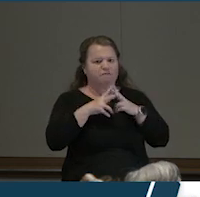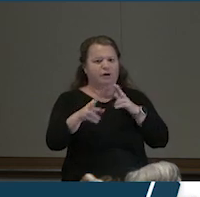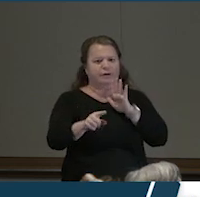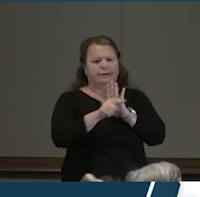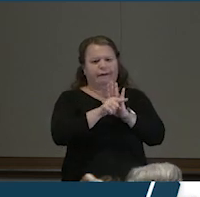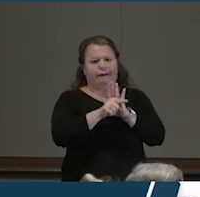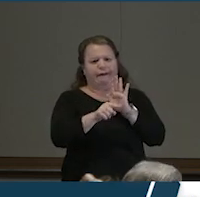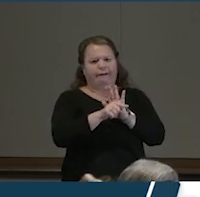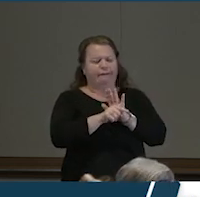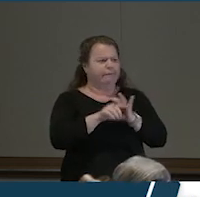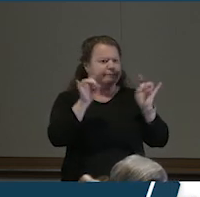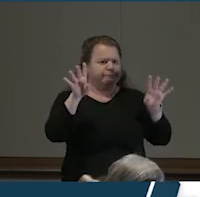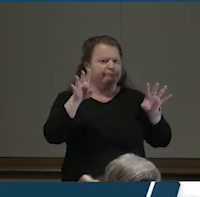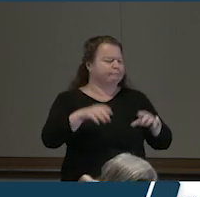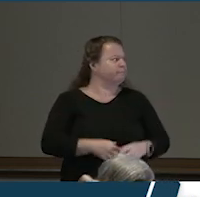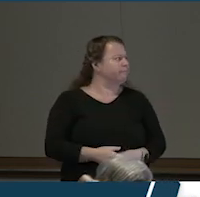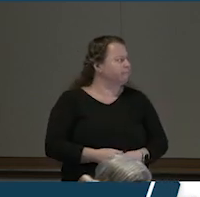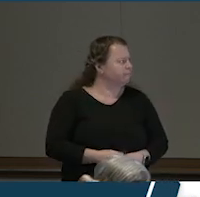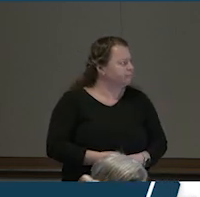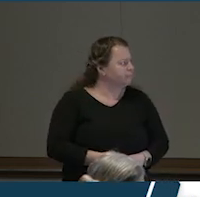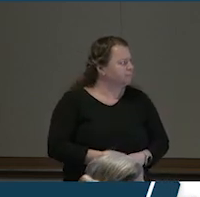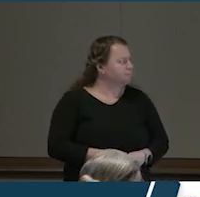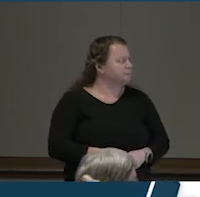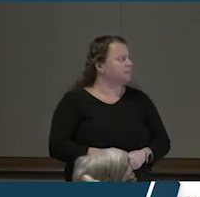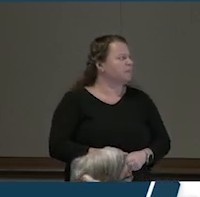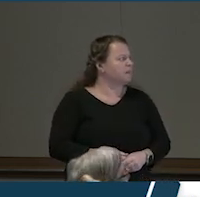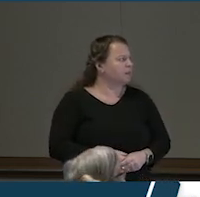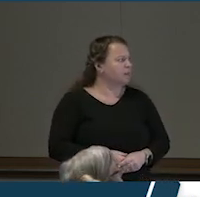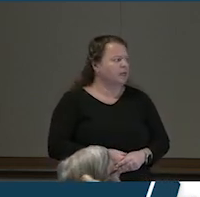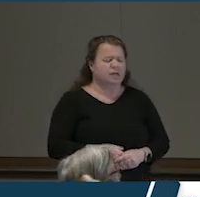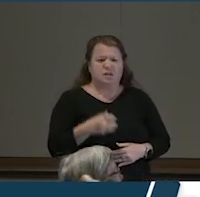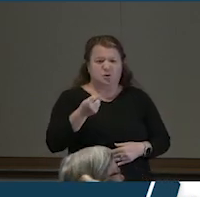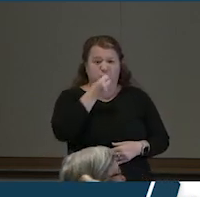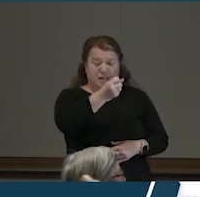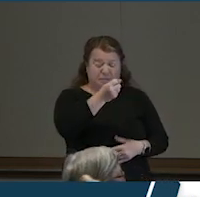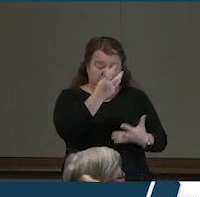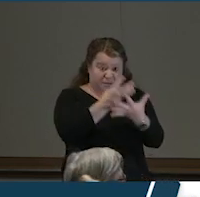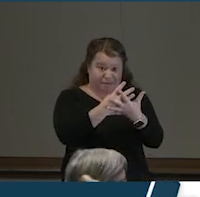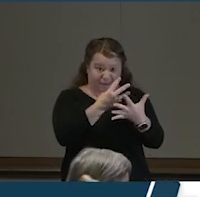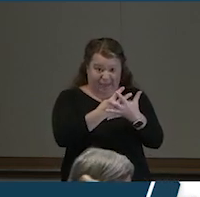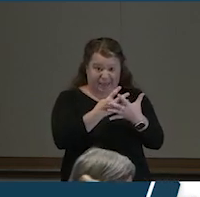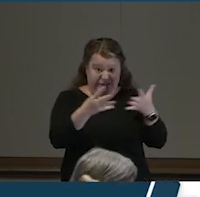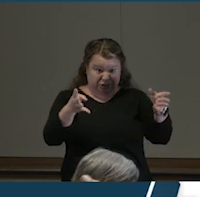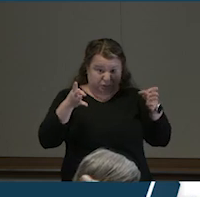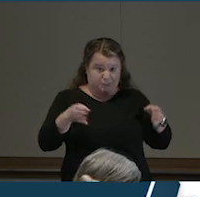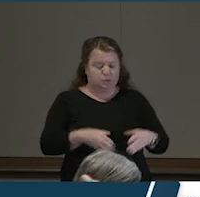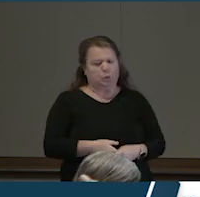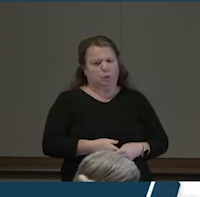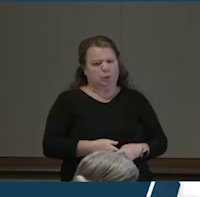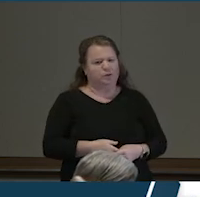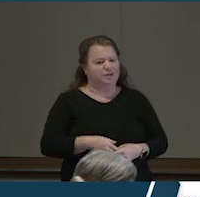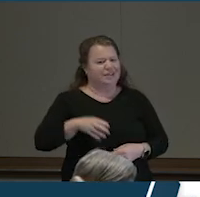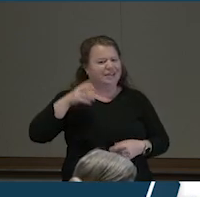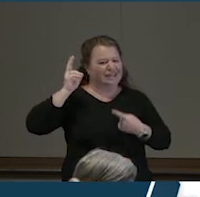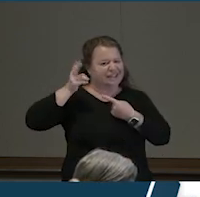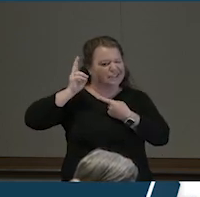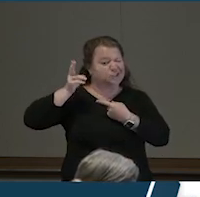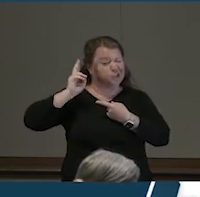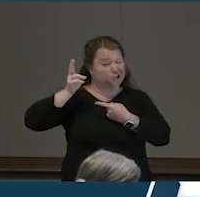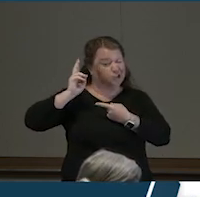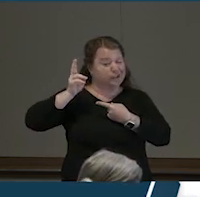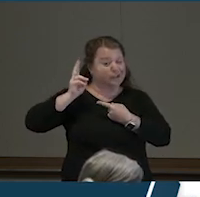It's really bad. So we learn about that because it's important to know where we came from, because history has this really nasty thing of repeating